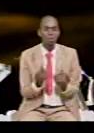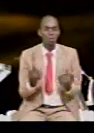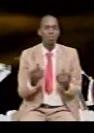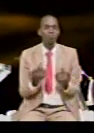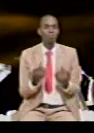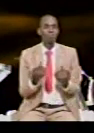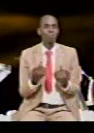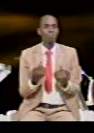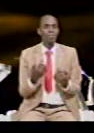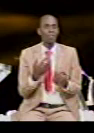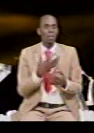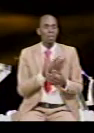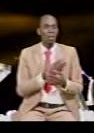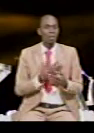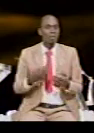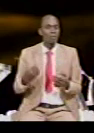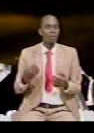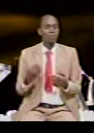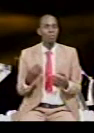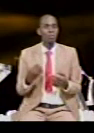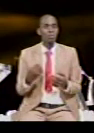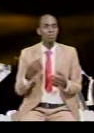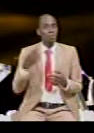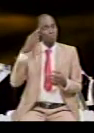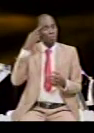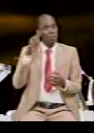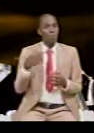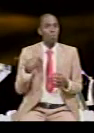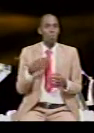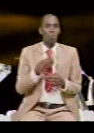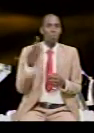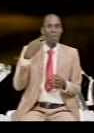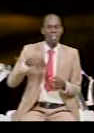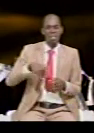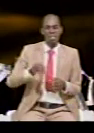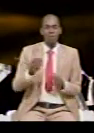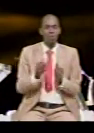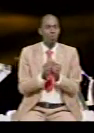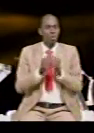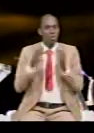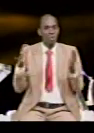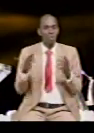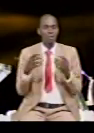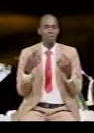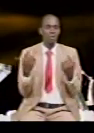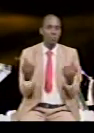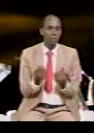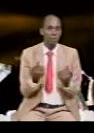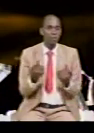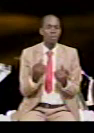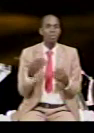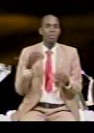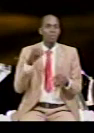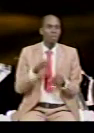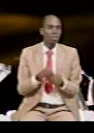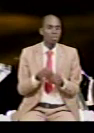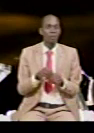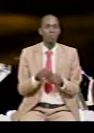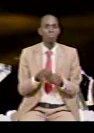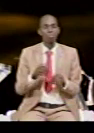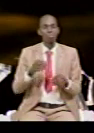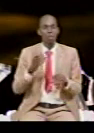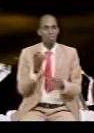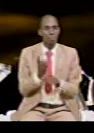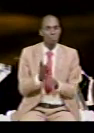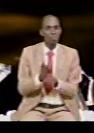sin, unable to stand, while we were yet without sin, in due season, in due